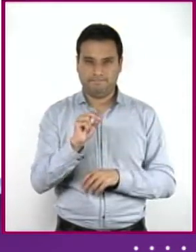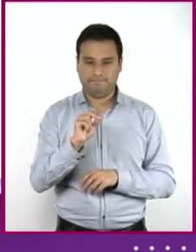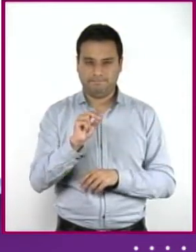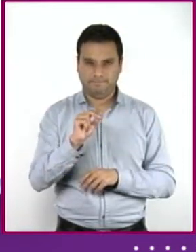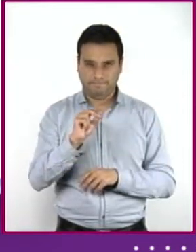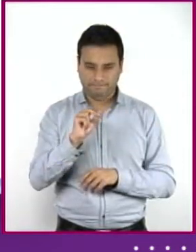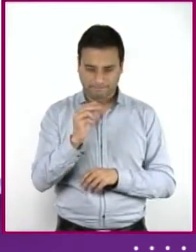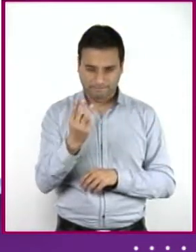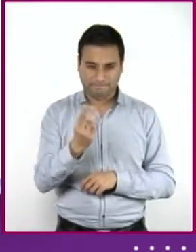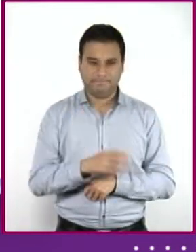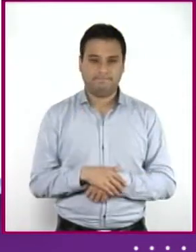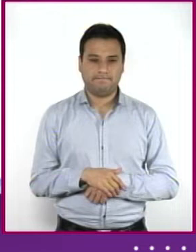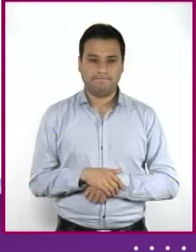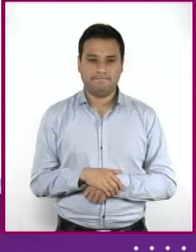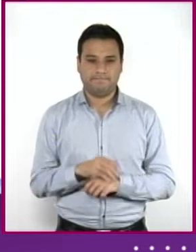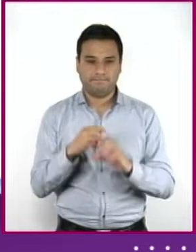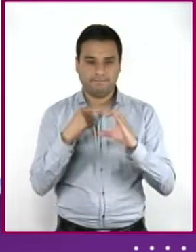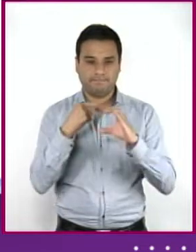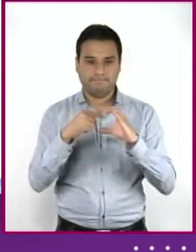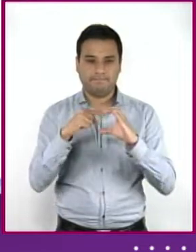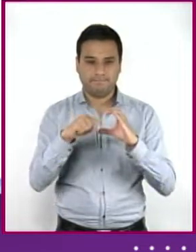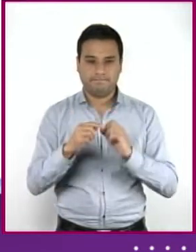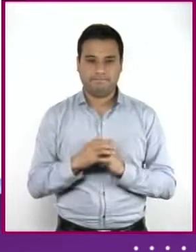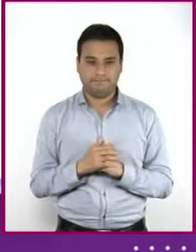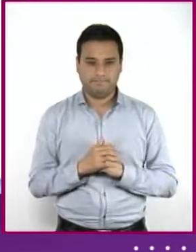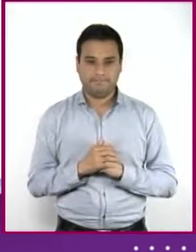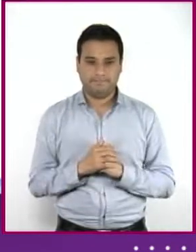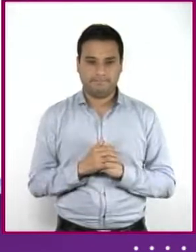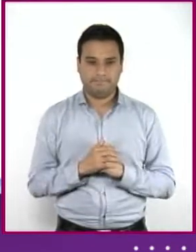55-37-22-07-83, email,